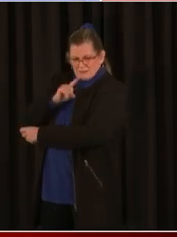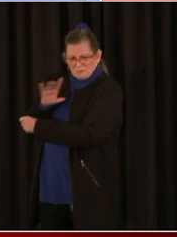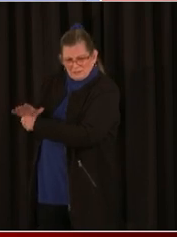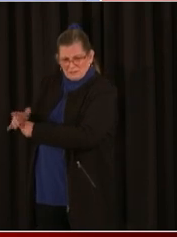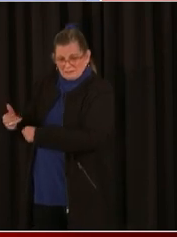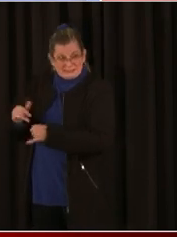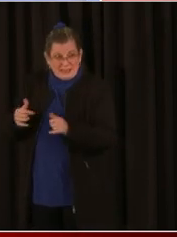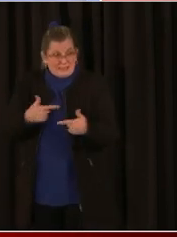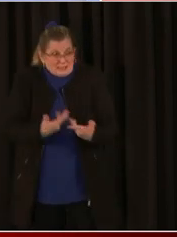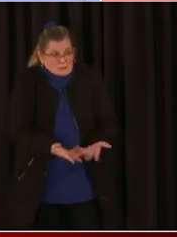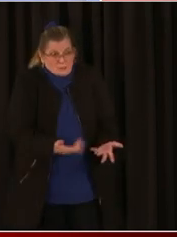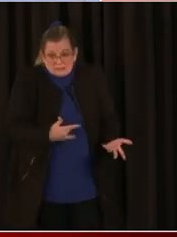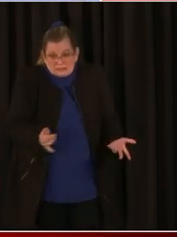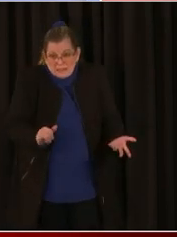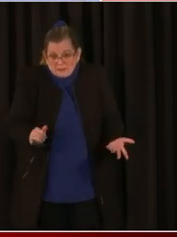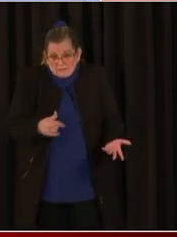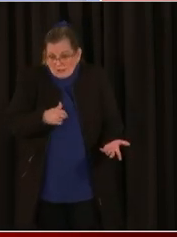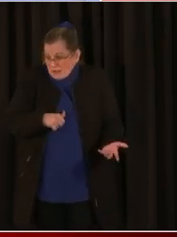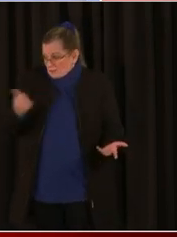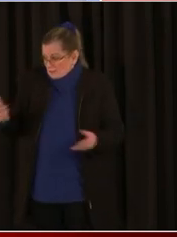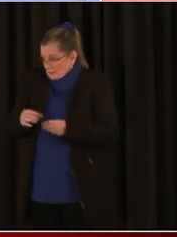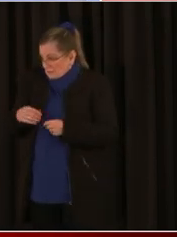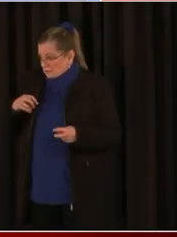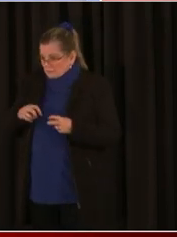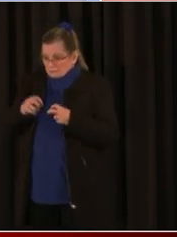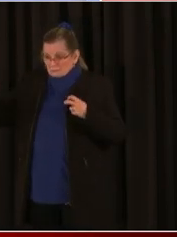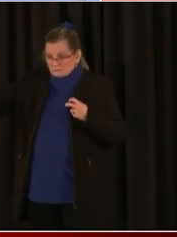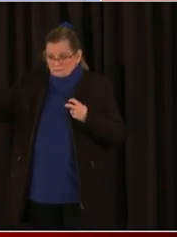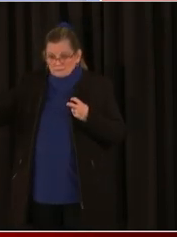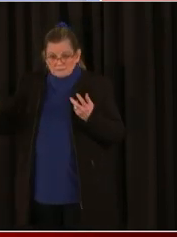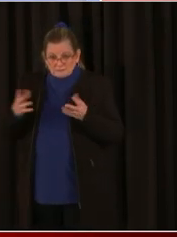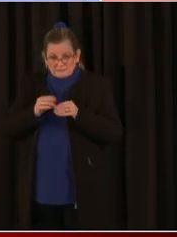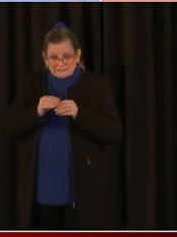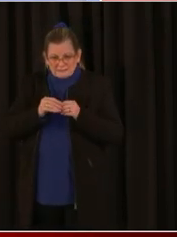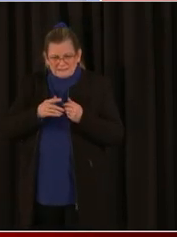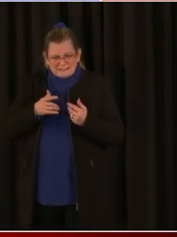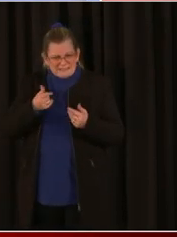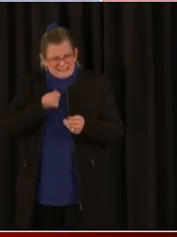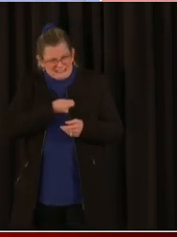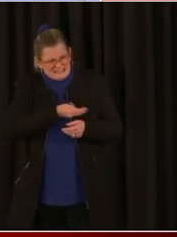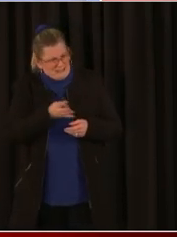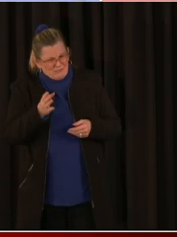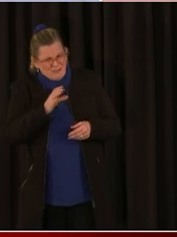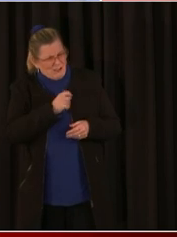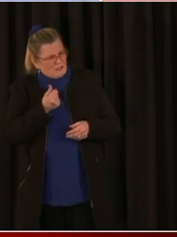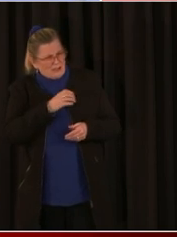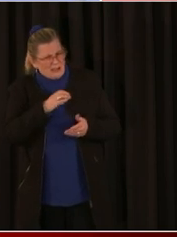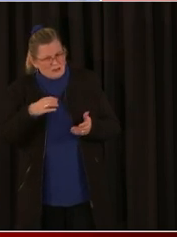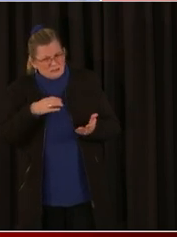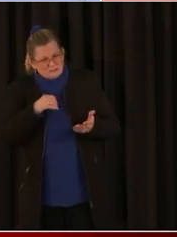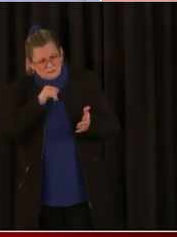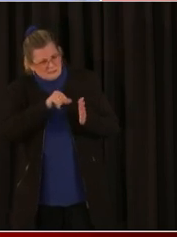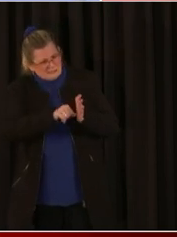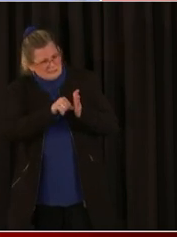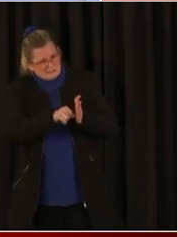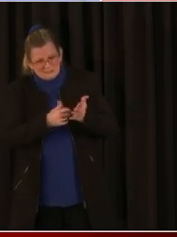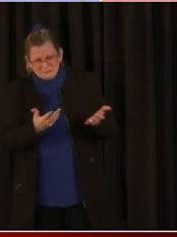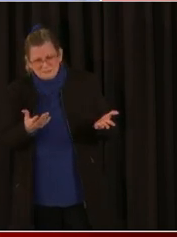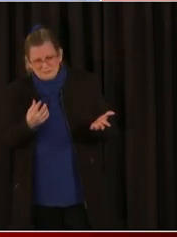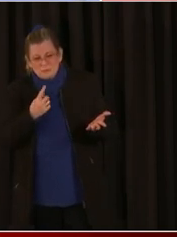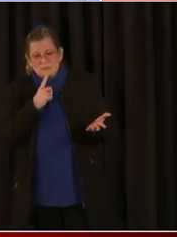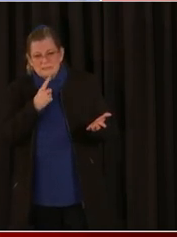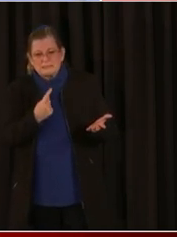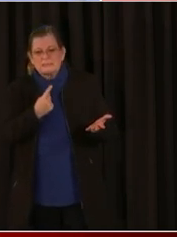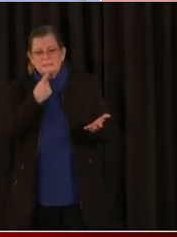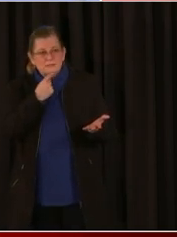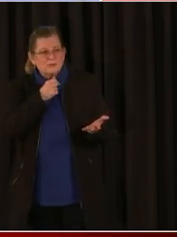one. And I had another meeting this morning. And that's simply, I mean, there are several council members who expressed